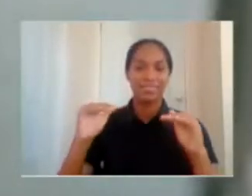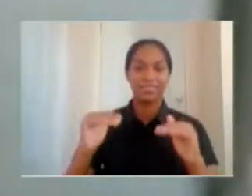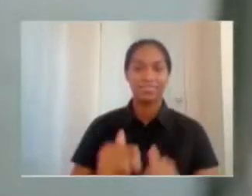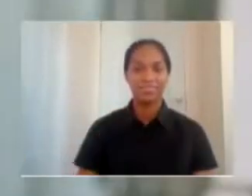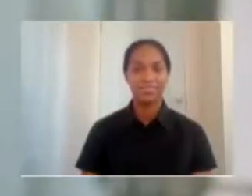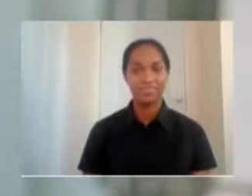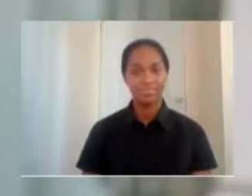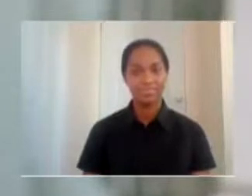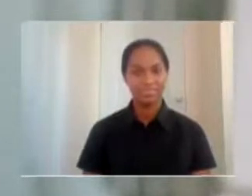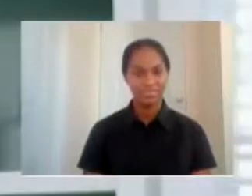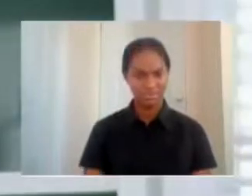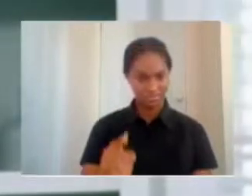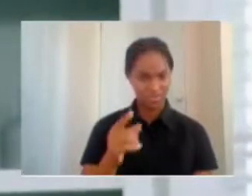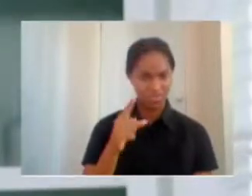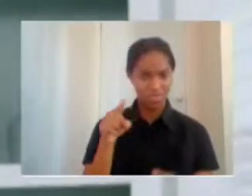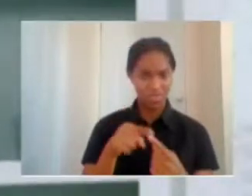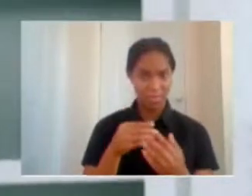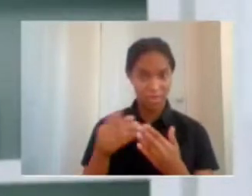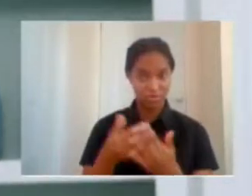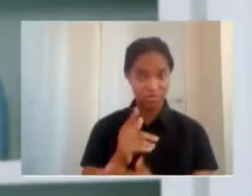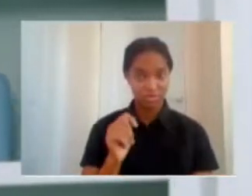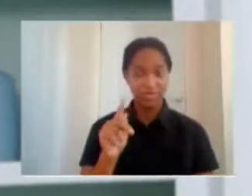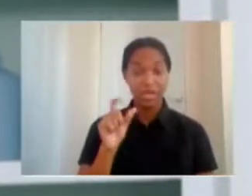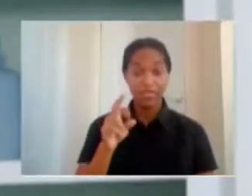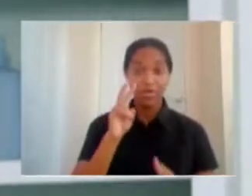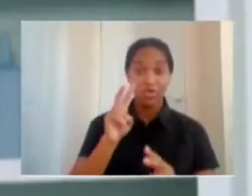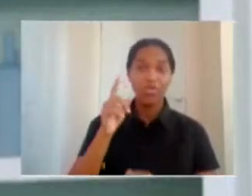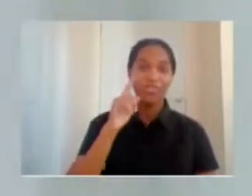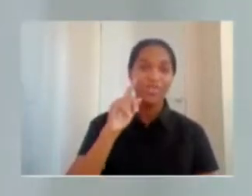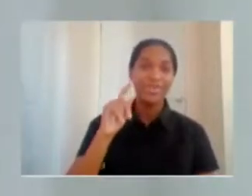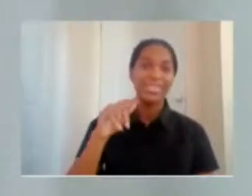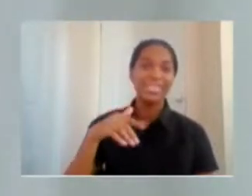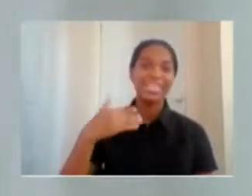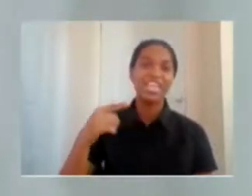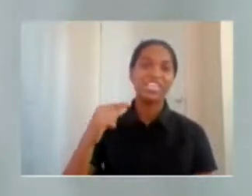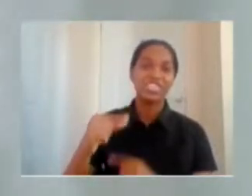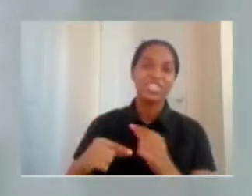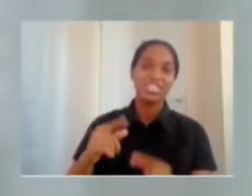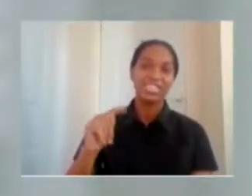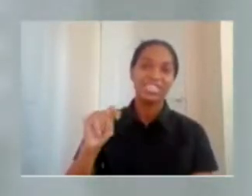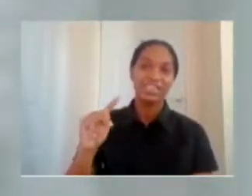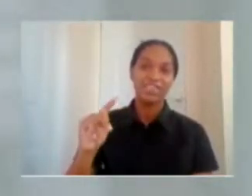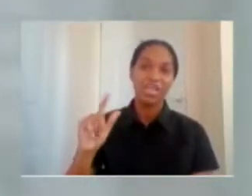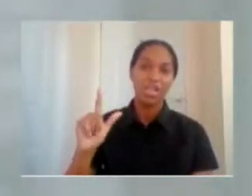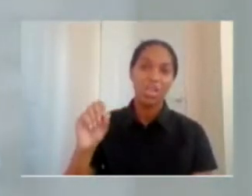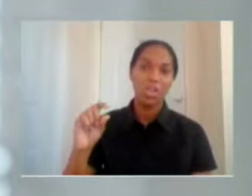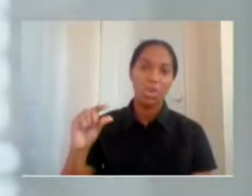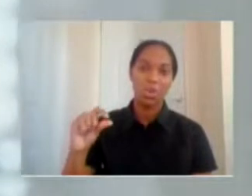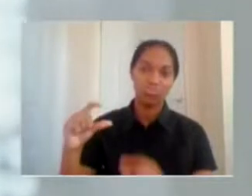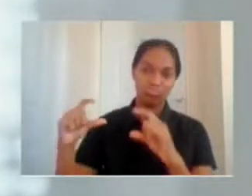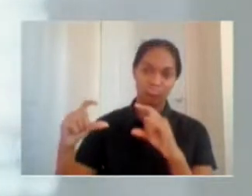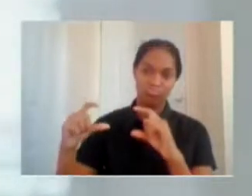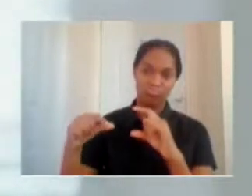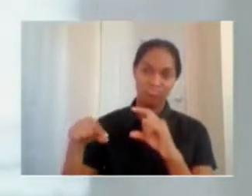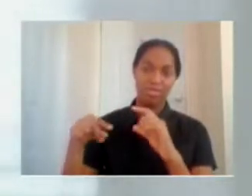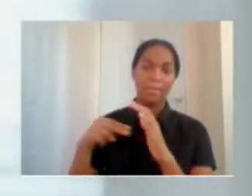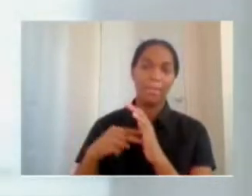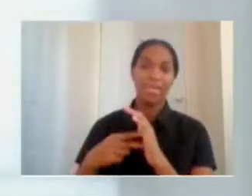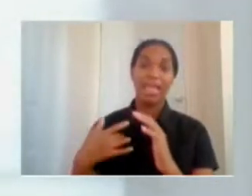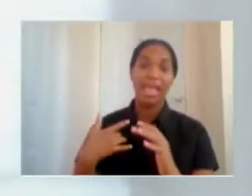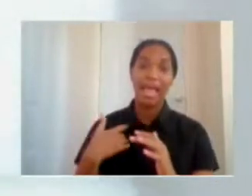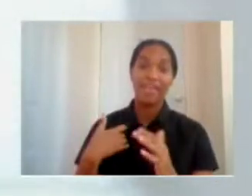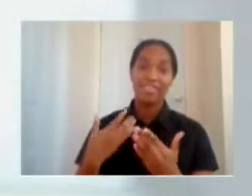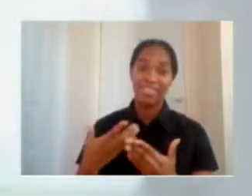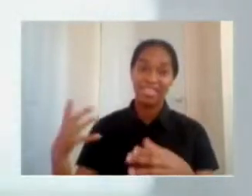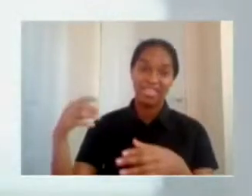When you buy a new TV, be sure to look for the next-gen TV logo. This means it has built-in features that provide a